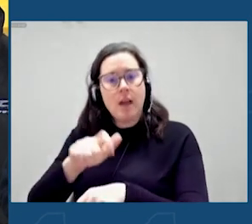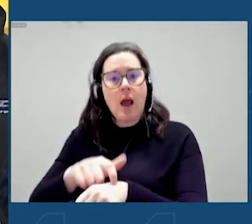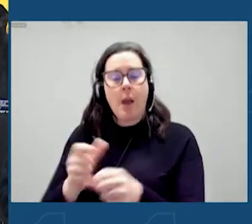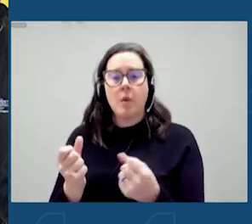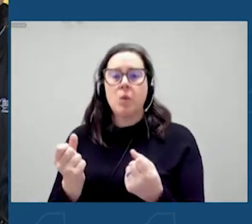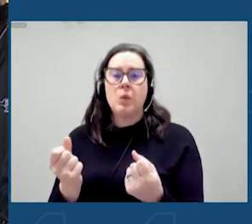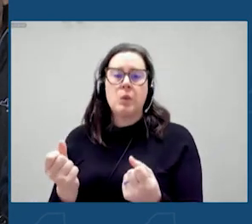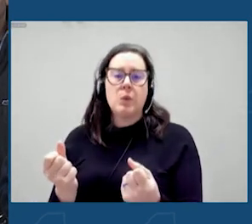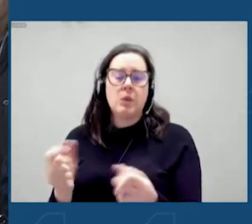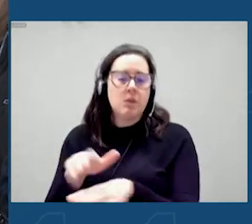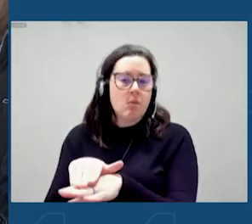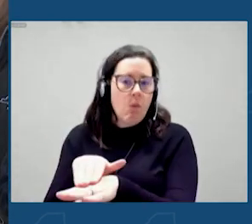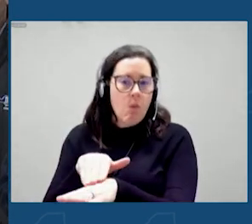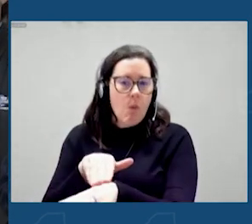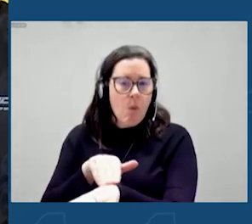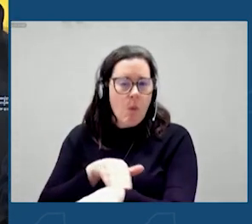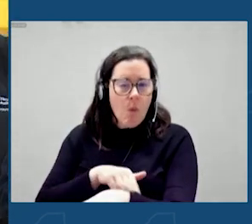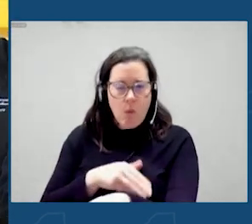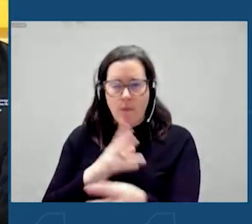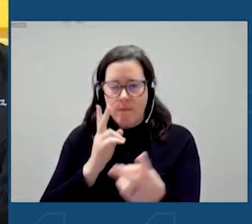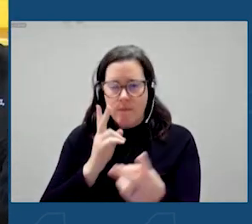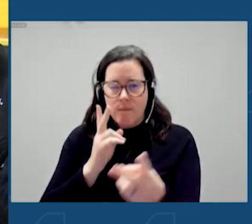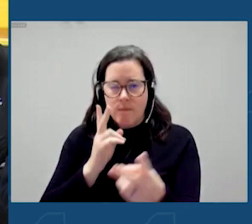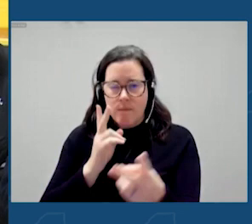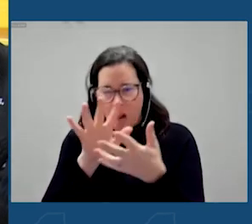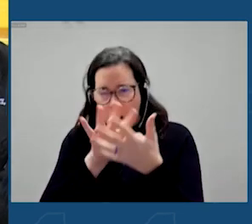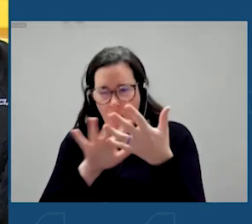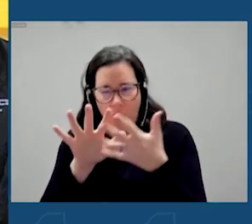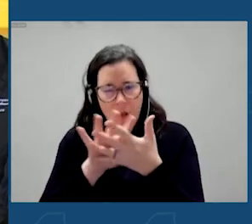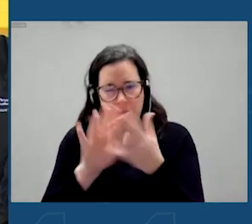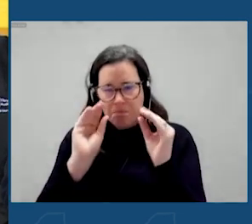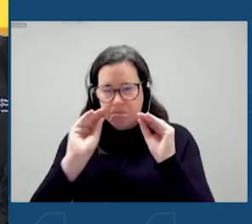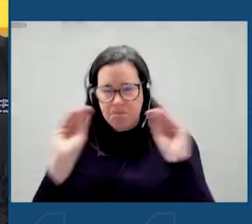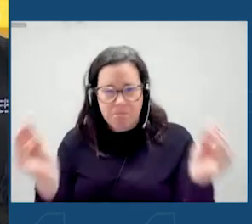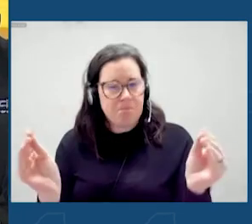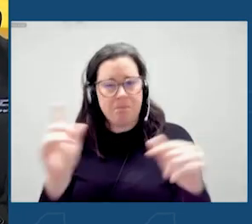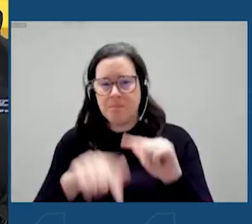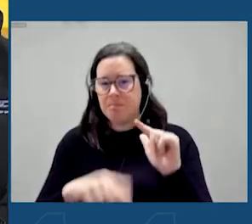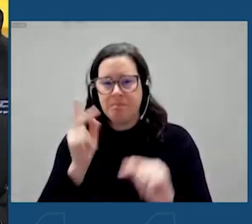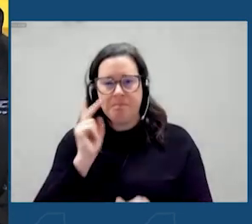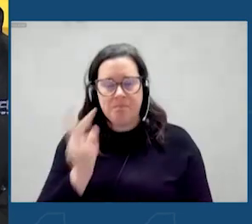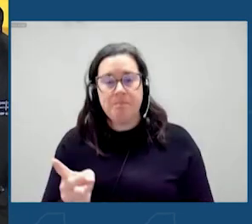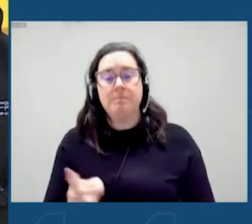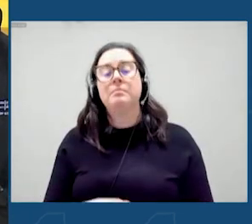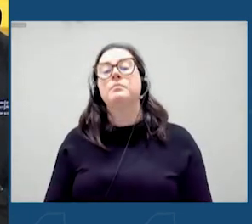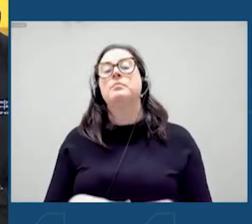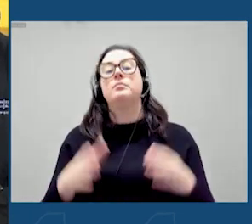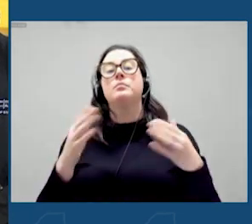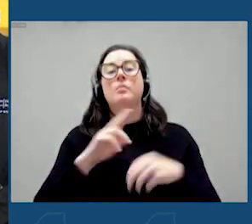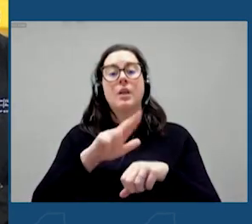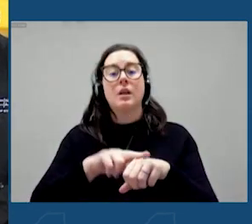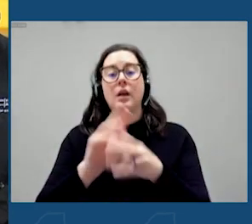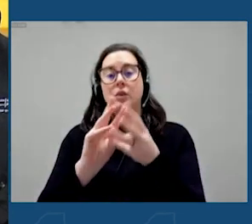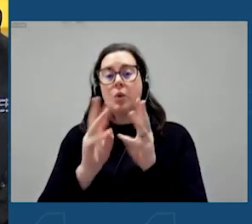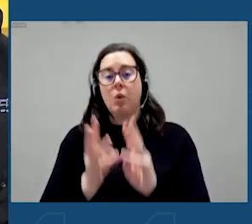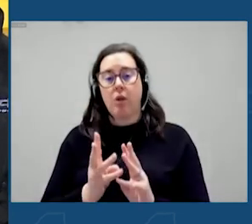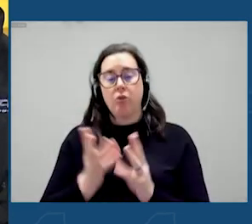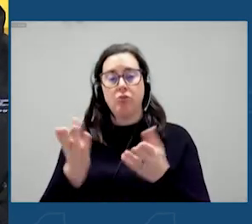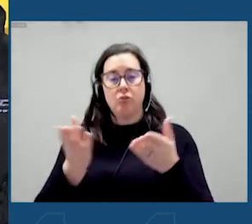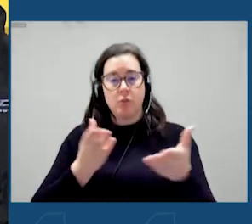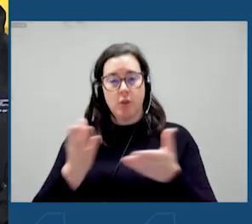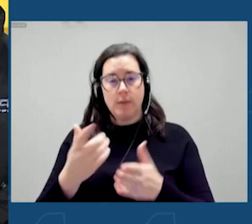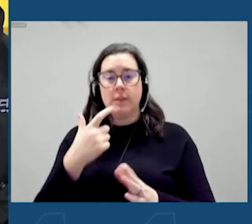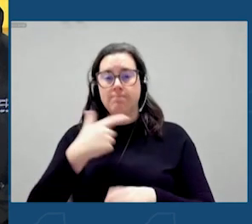slowly. Visibility will likely be next to zero. The National Weather Service has deemed the event